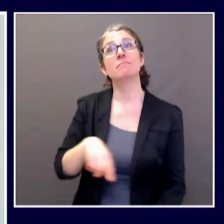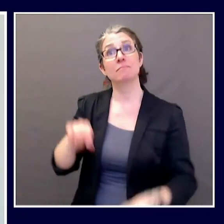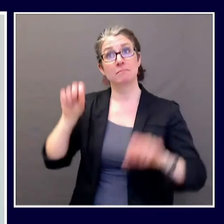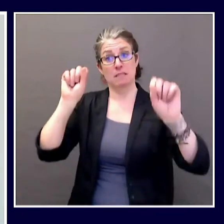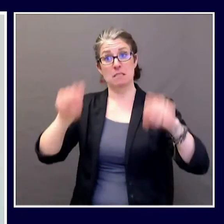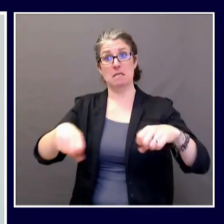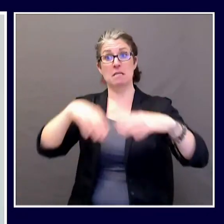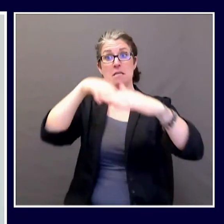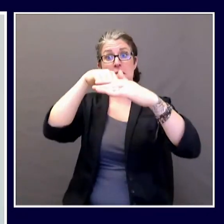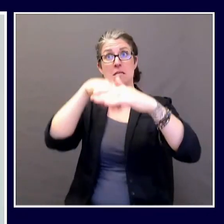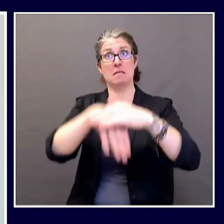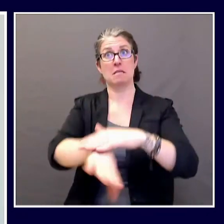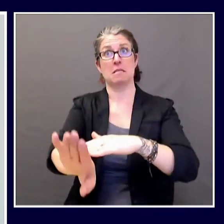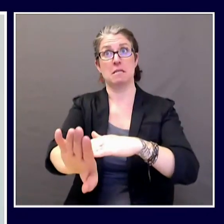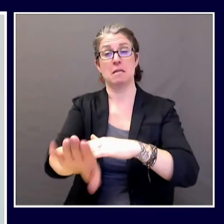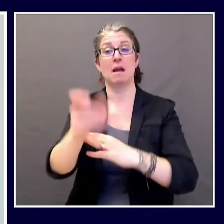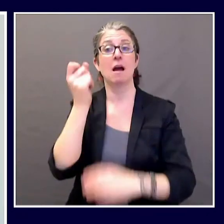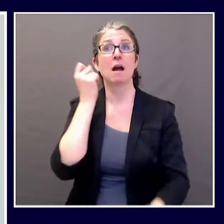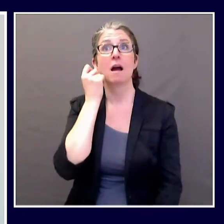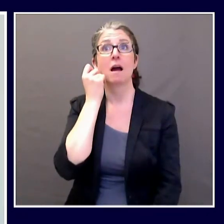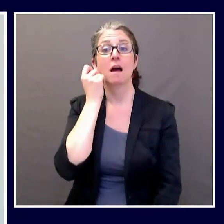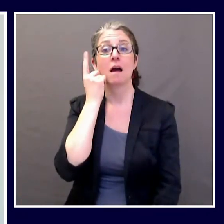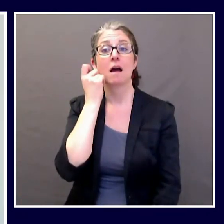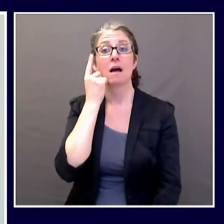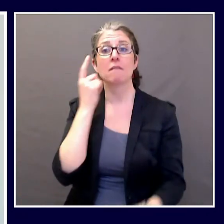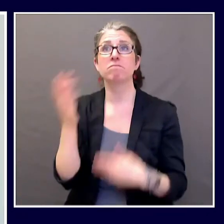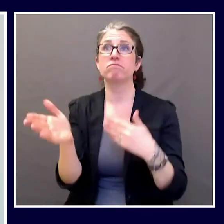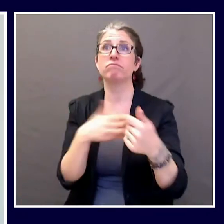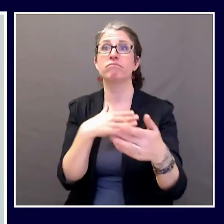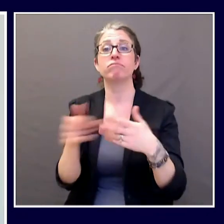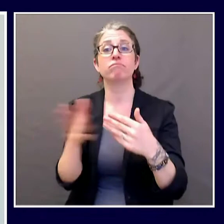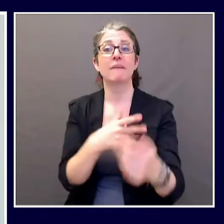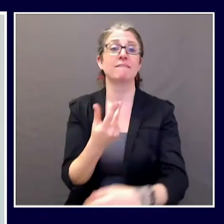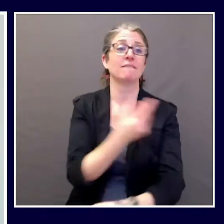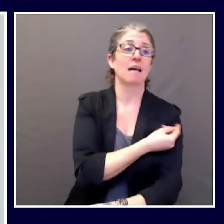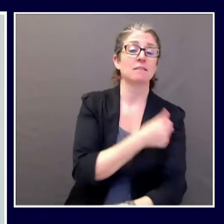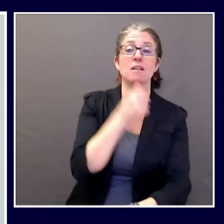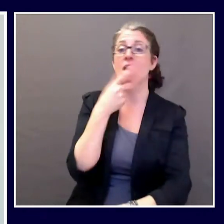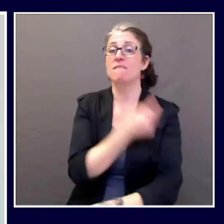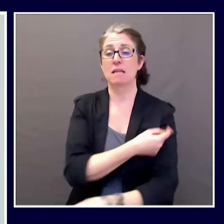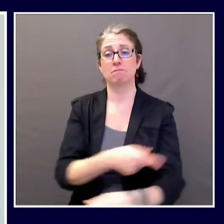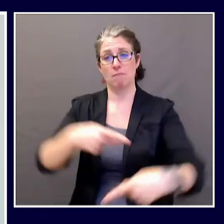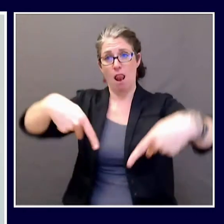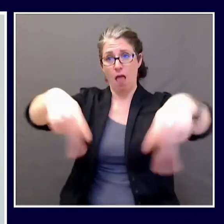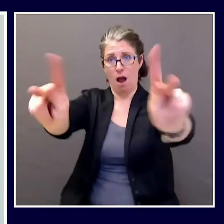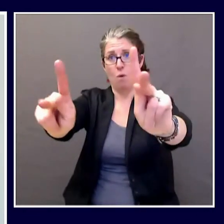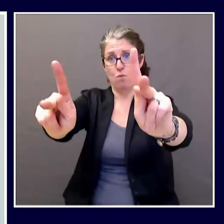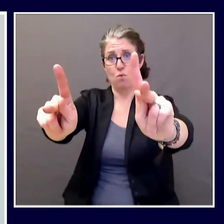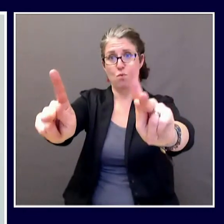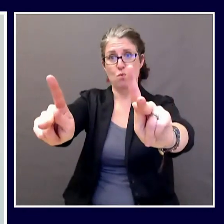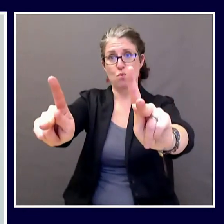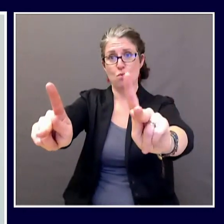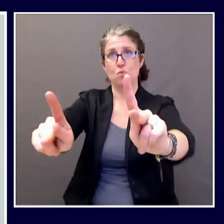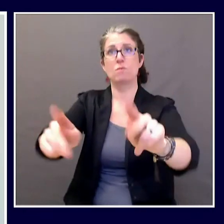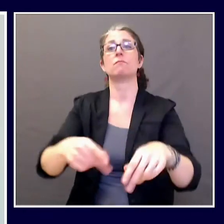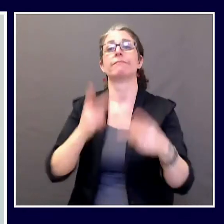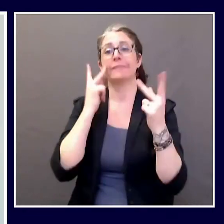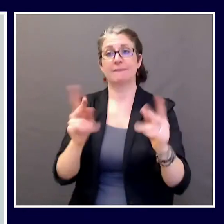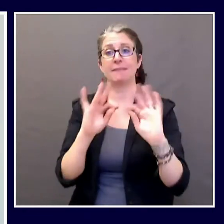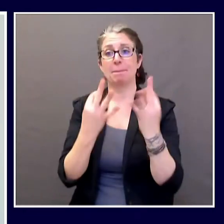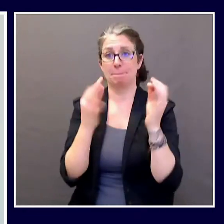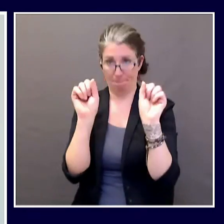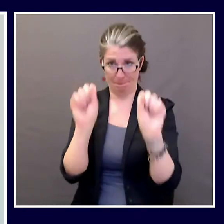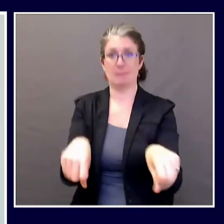of vaccination status, unless there's very specific circumstances. Those circumstances include if